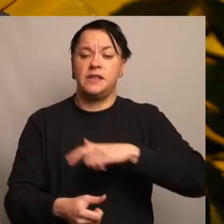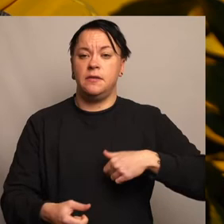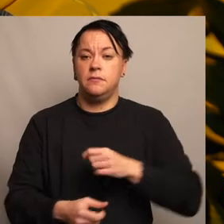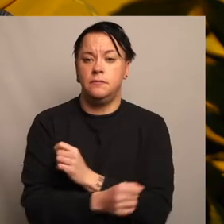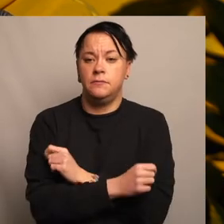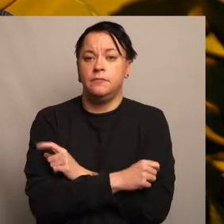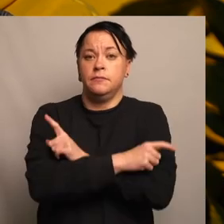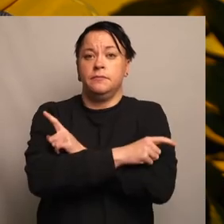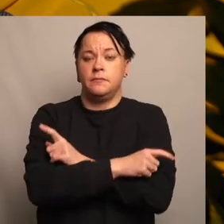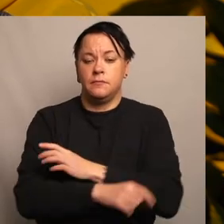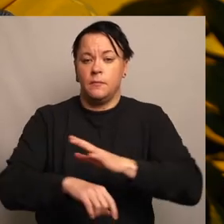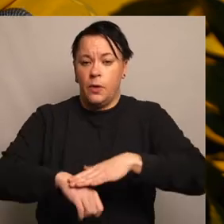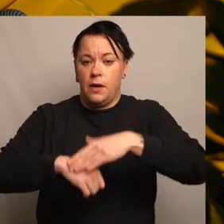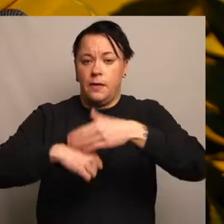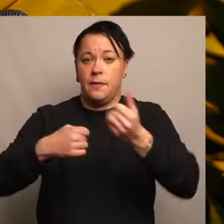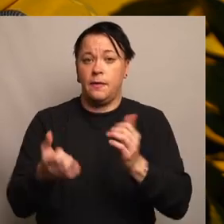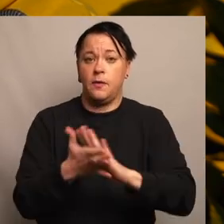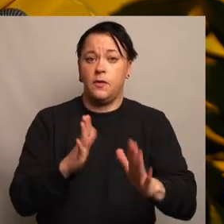and we are healing as a community.